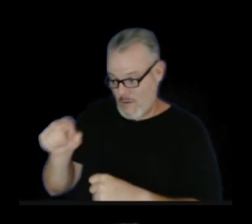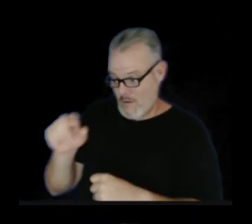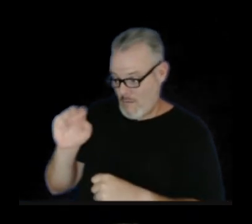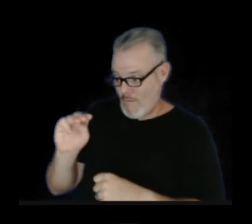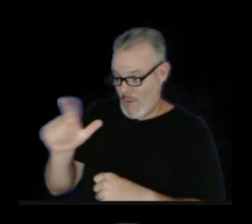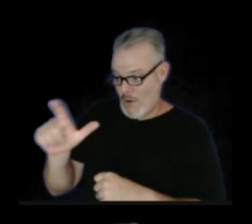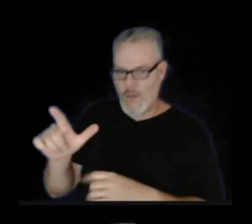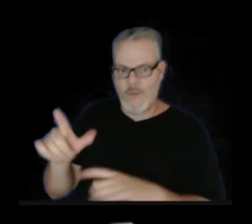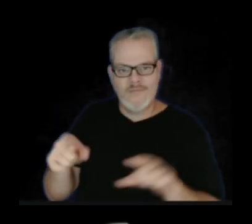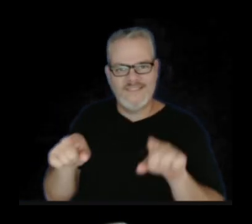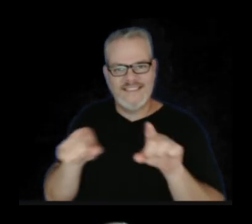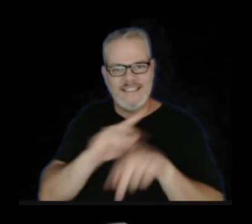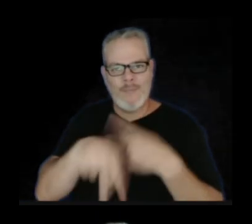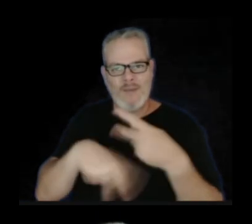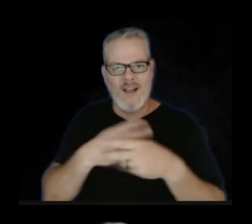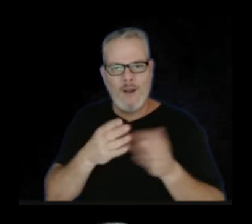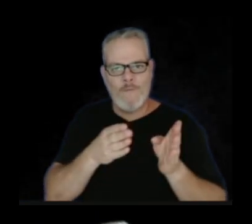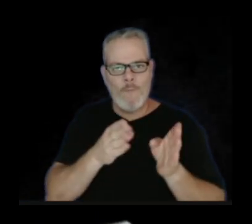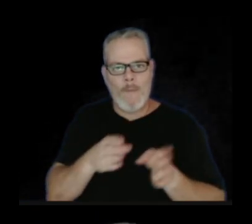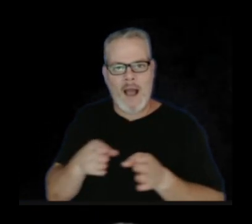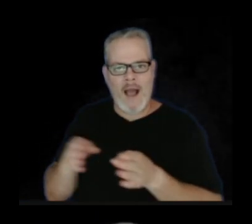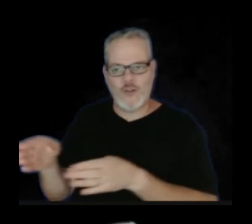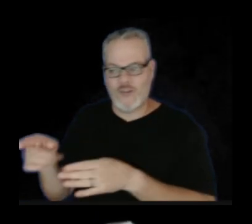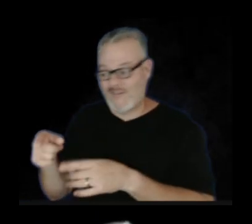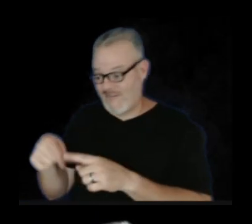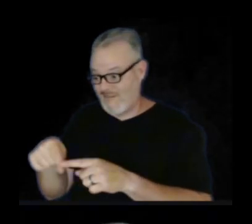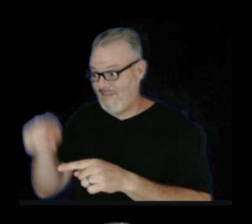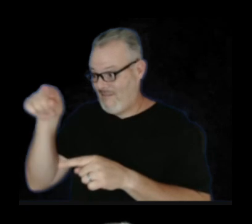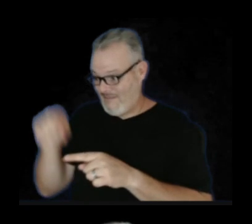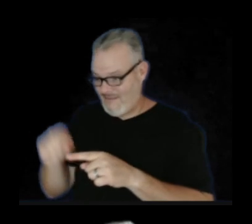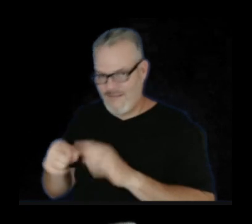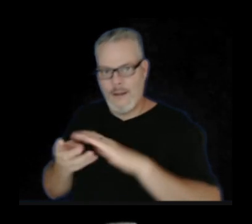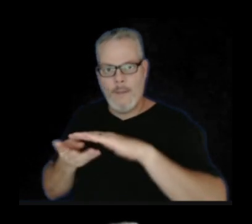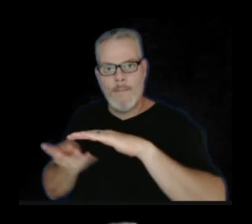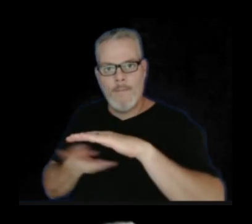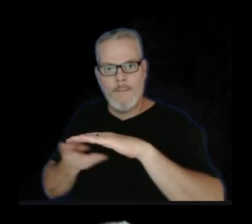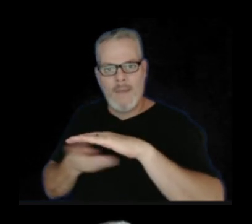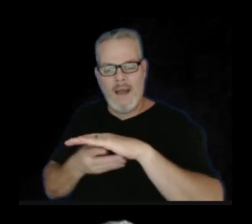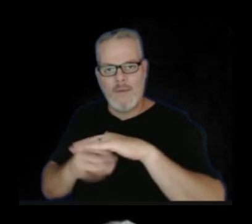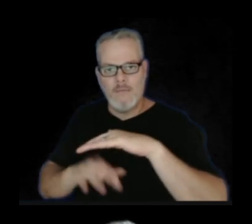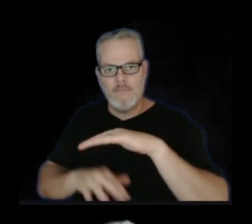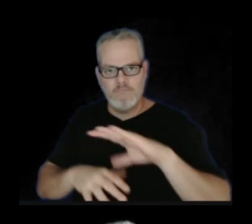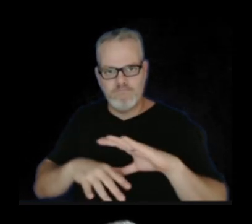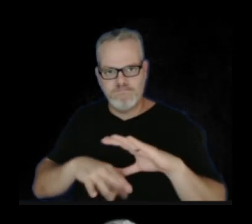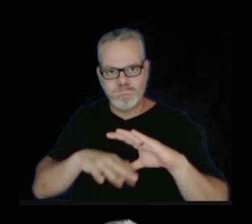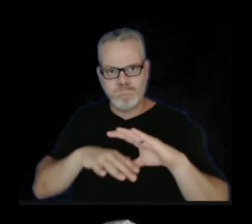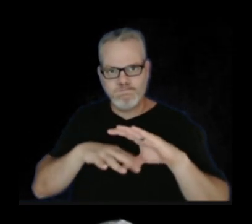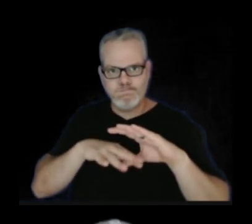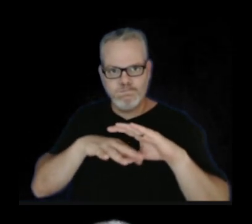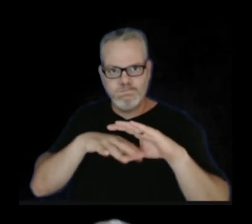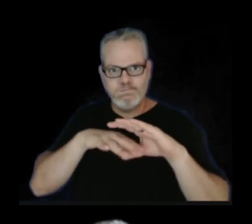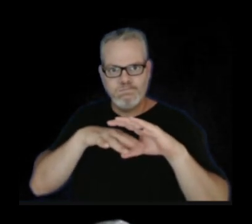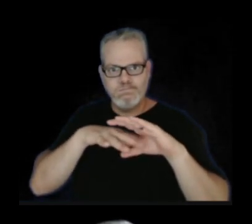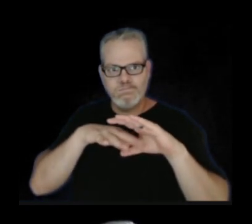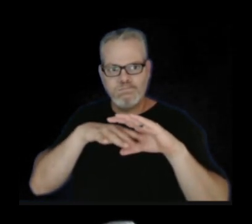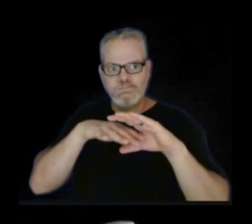this pattern of magma recharging further down below the magma chamber as well. So a little bit deeper filling in Mauna Loa,